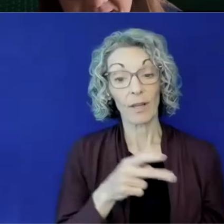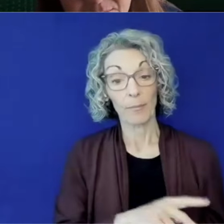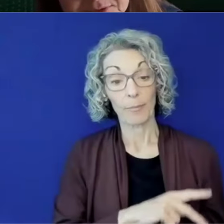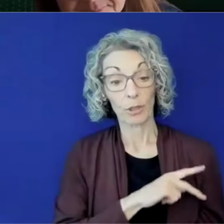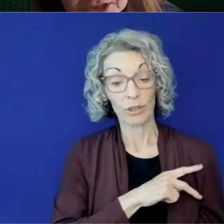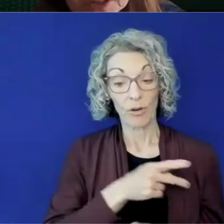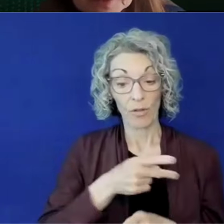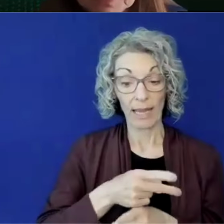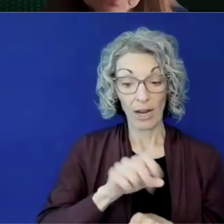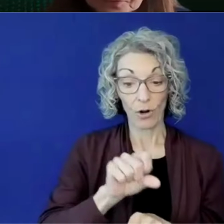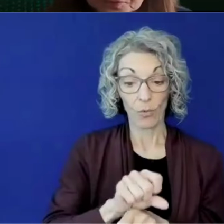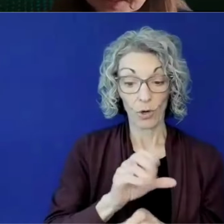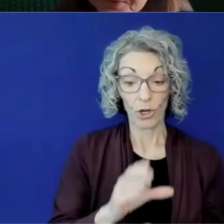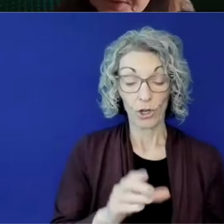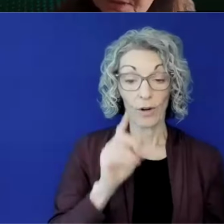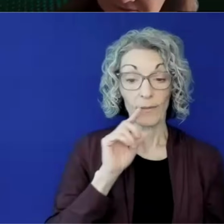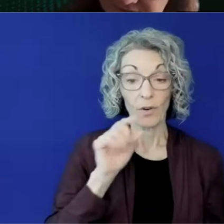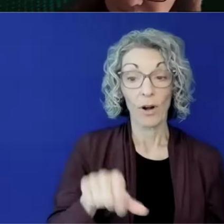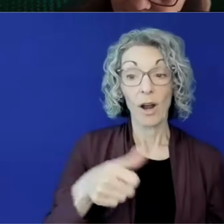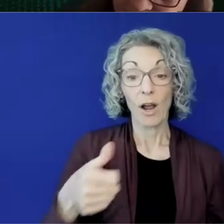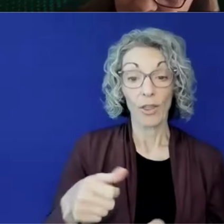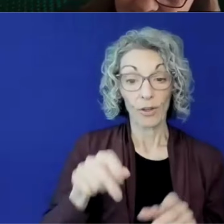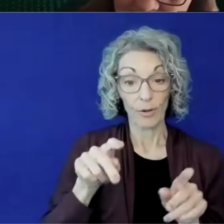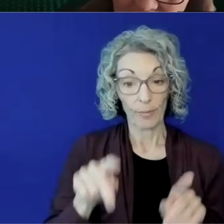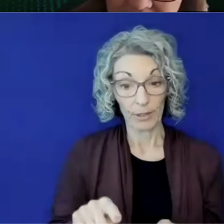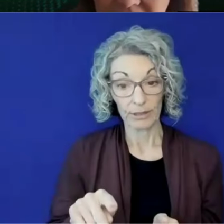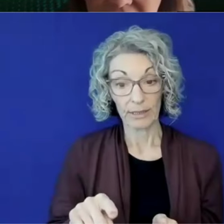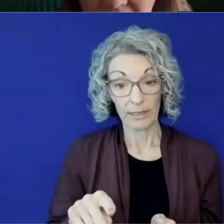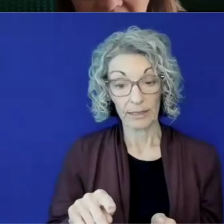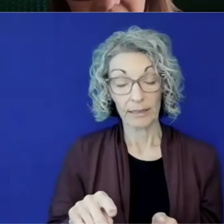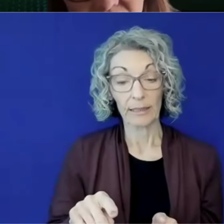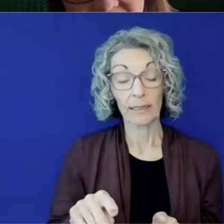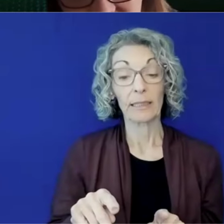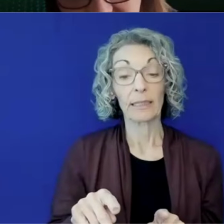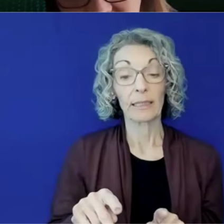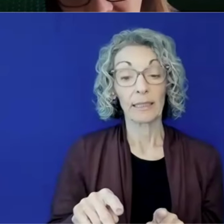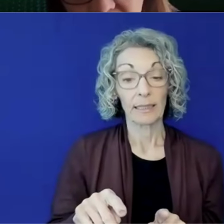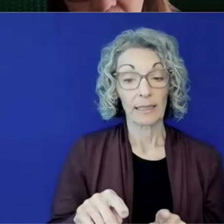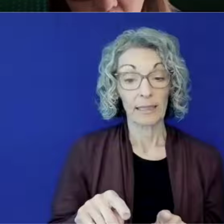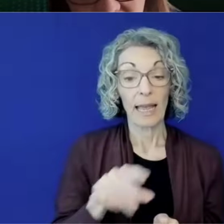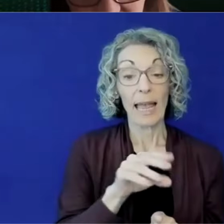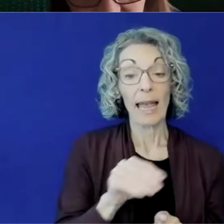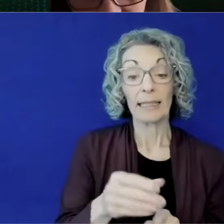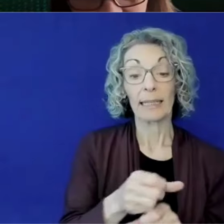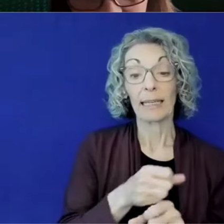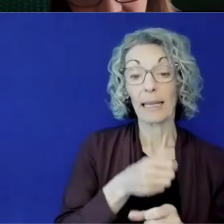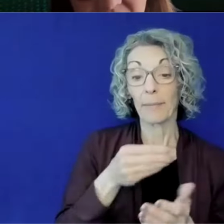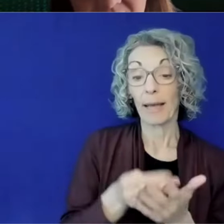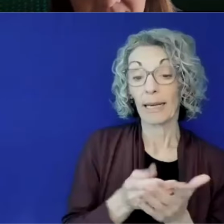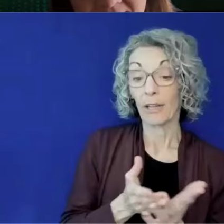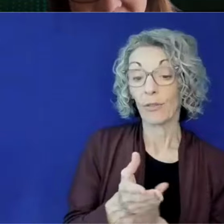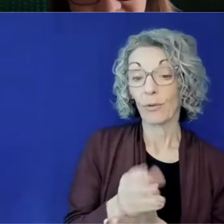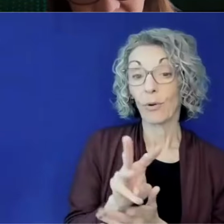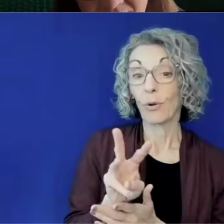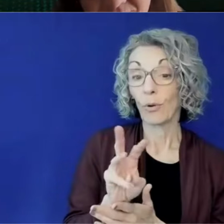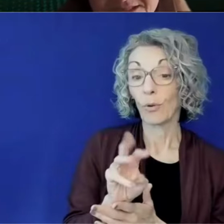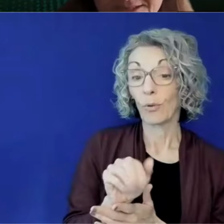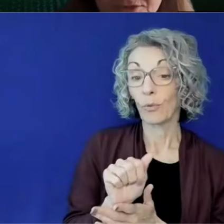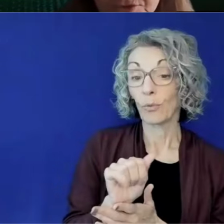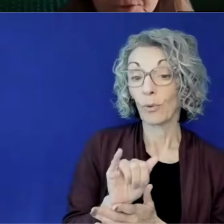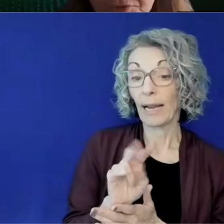else, and I would imagine then therefore this person also would be on SSI and receive money through a waiver program, is